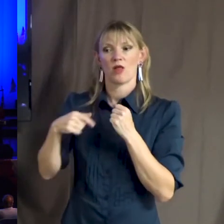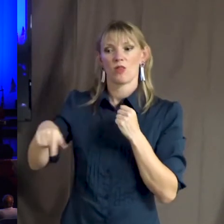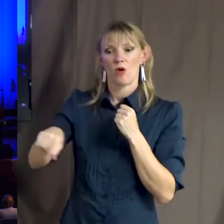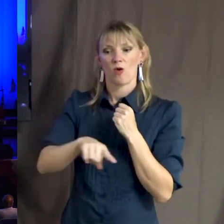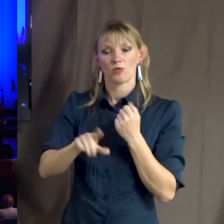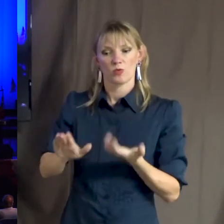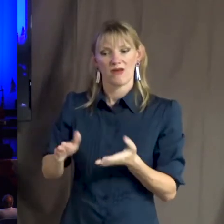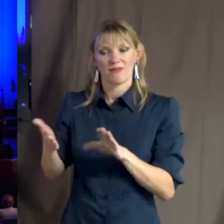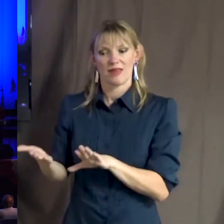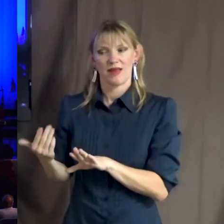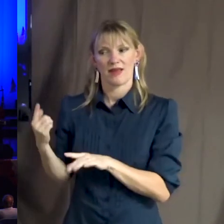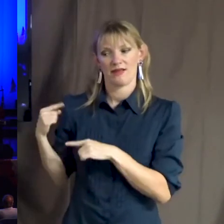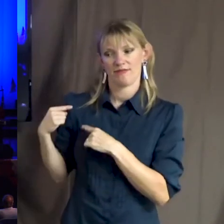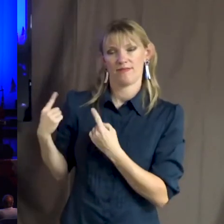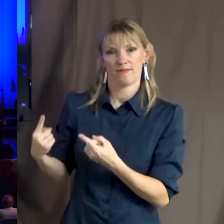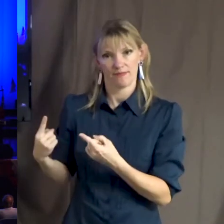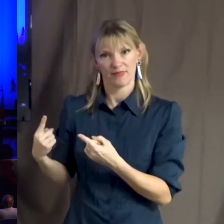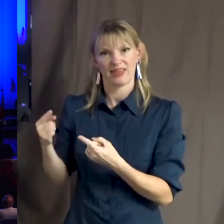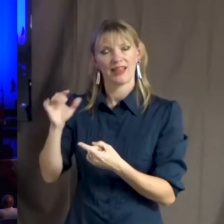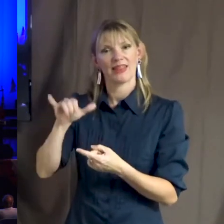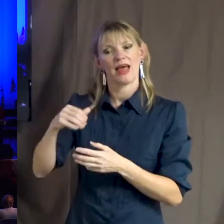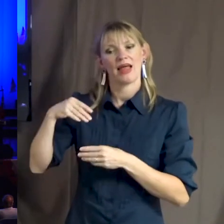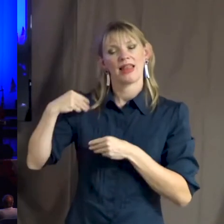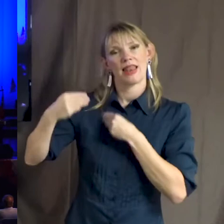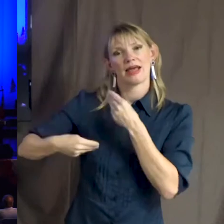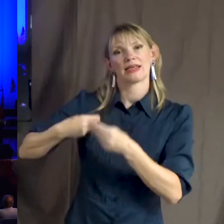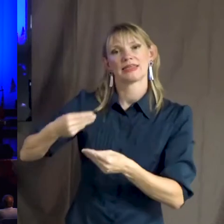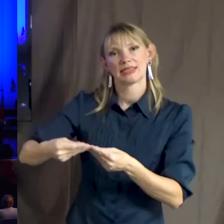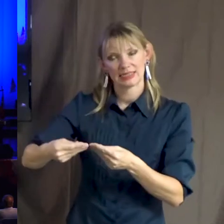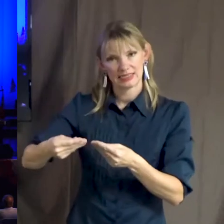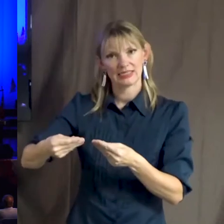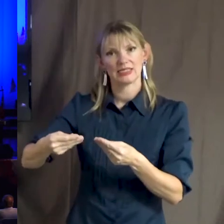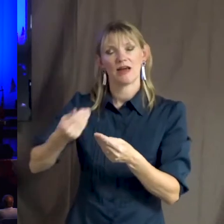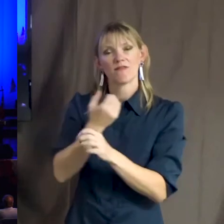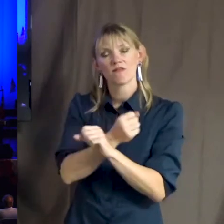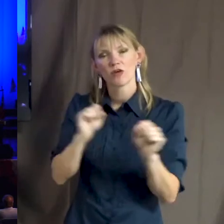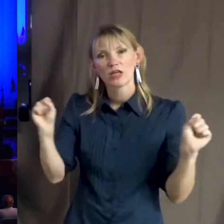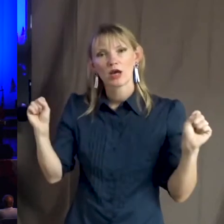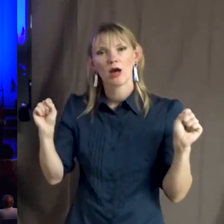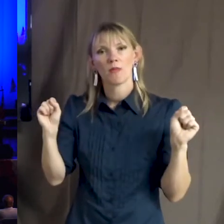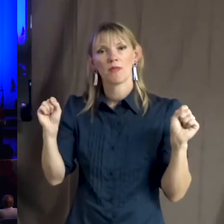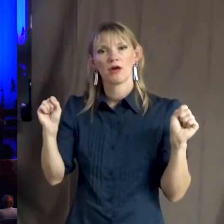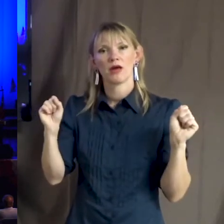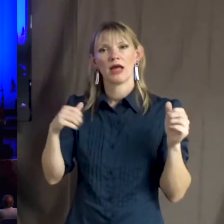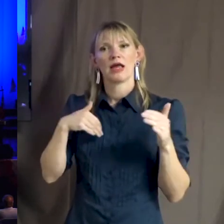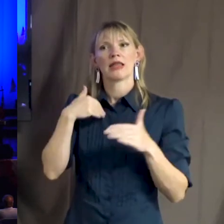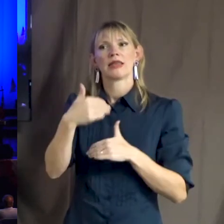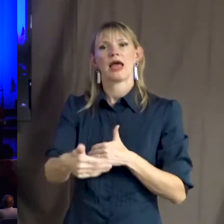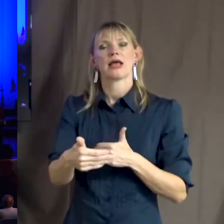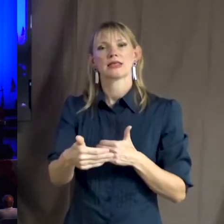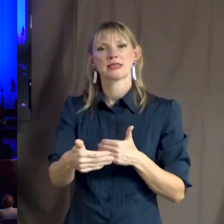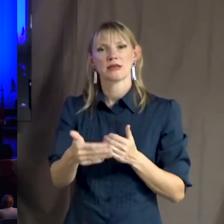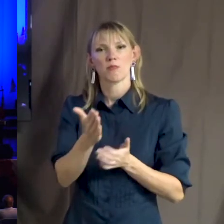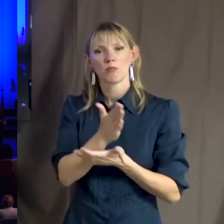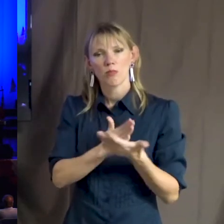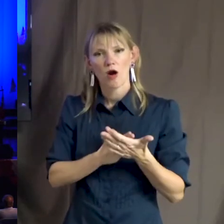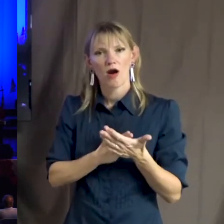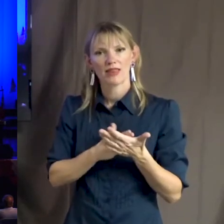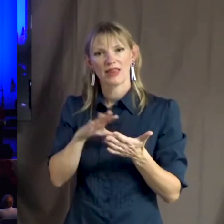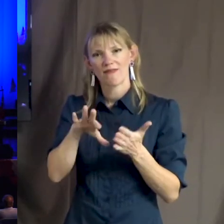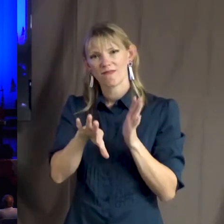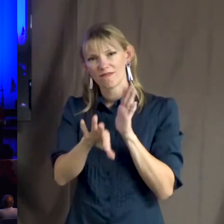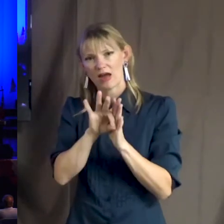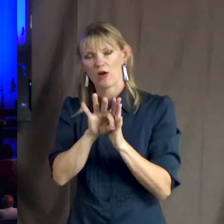past. That legacy of freedom that finds its next page in its chapter through you, your knowing, your